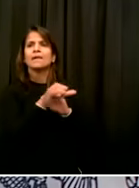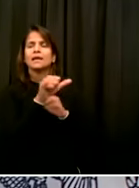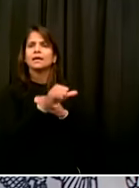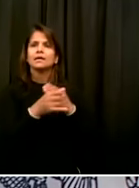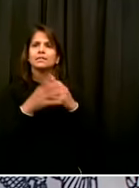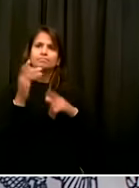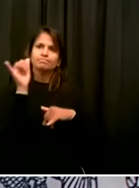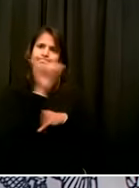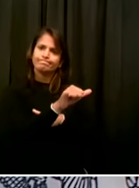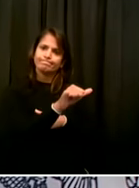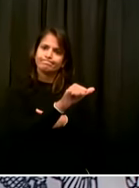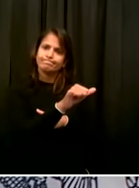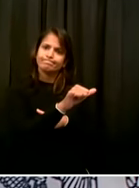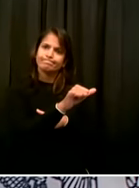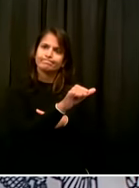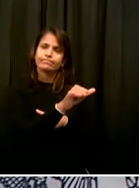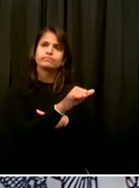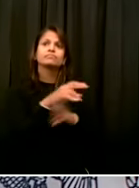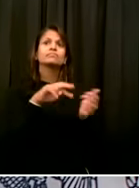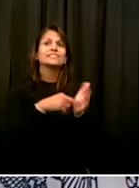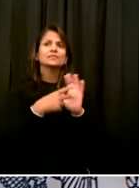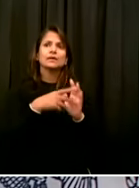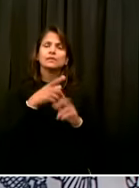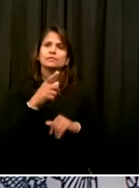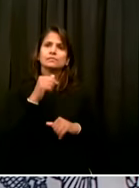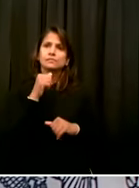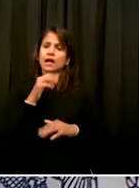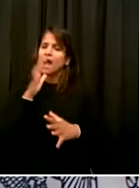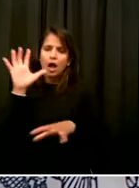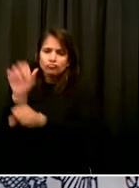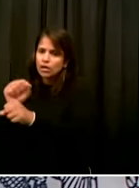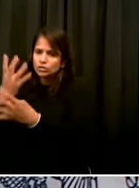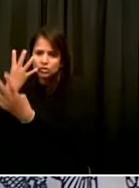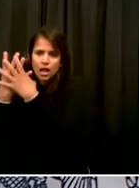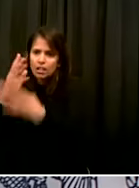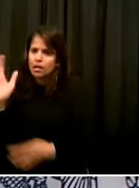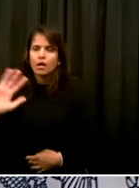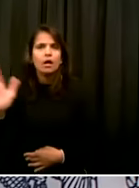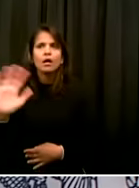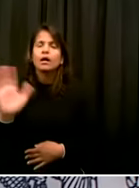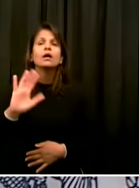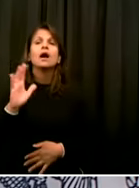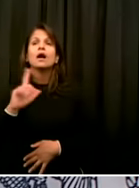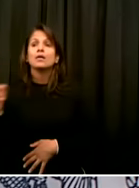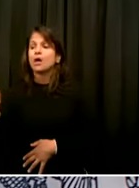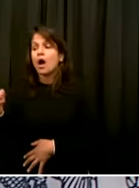Okay, go ahead. And for our last question, we'll go to Henry from Bloomberg.